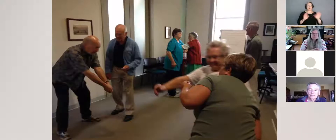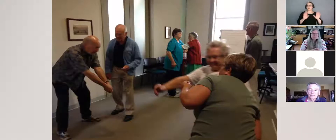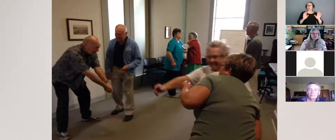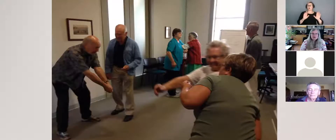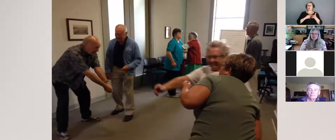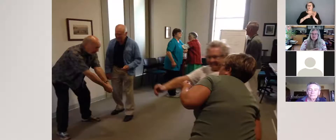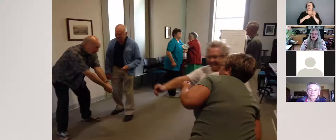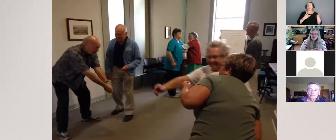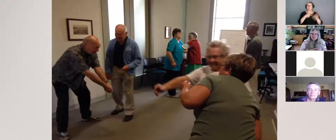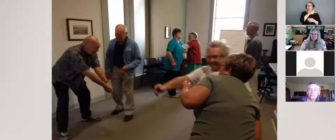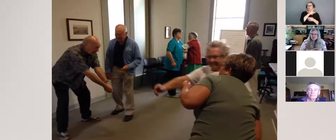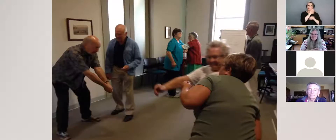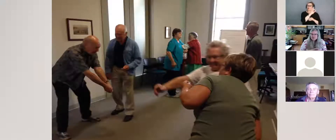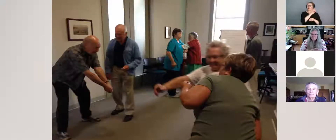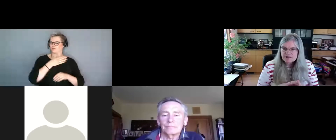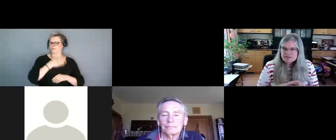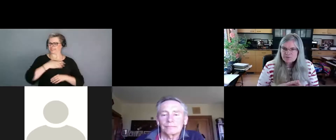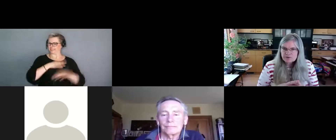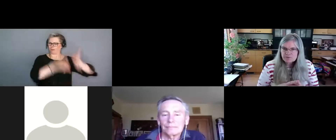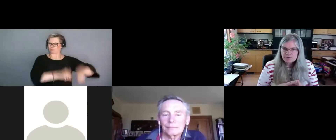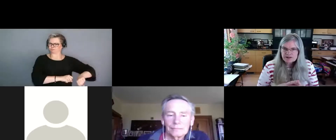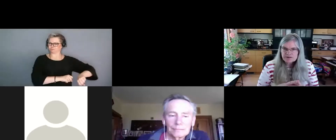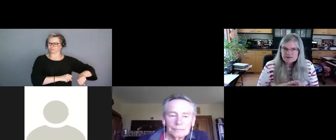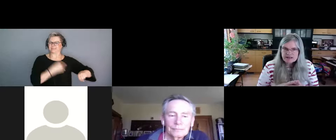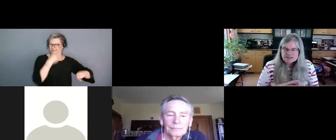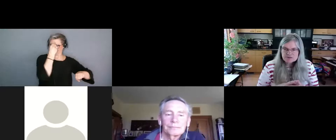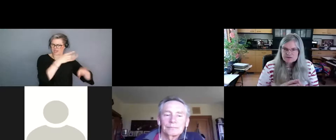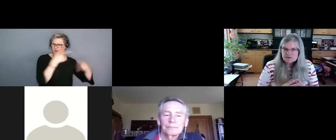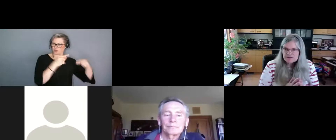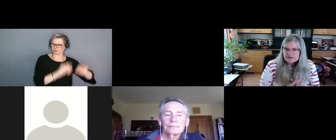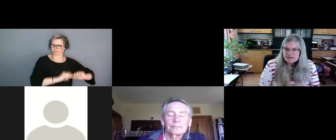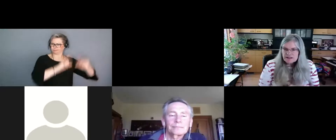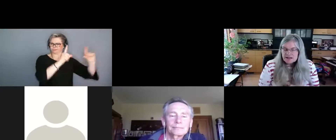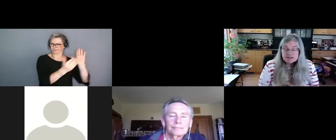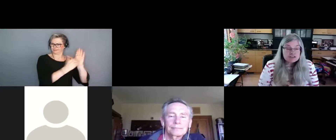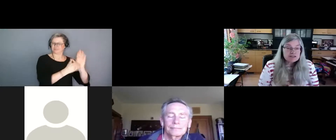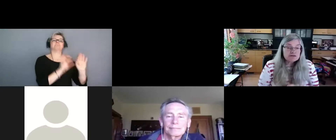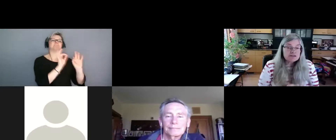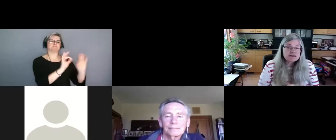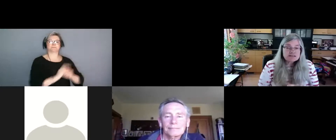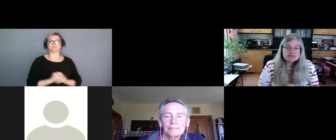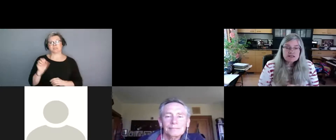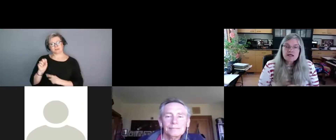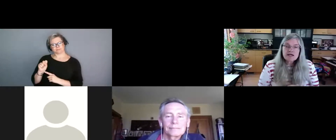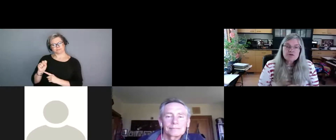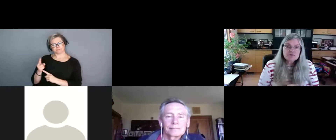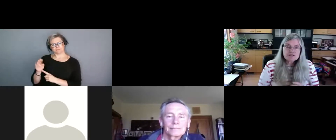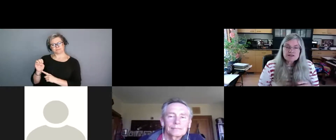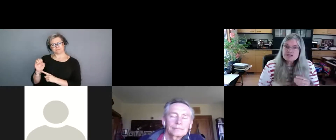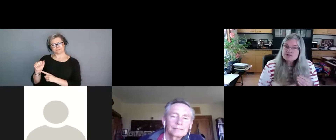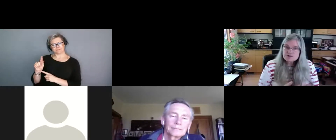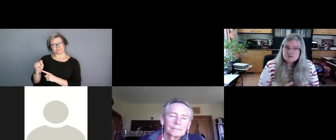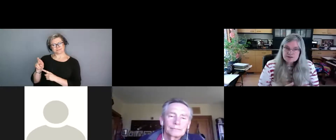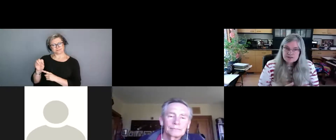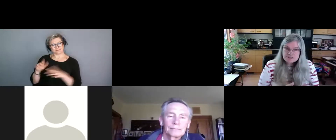the PowerPoint off for a little bit, and I'll tell you when to put it back on. That's good. Sheater is a community